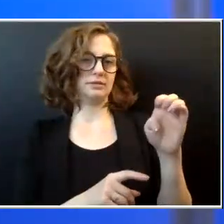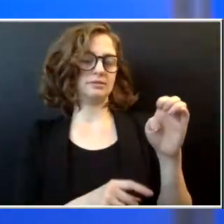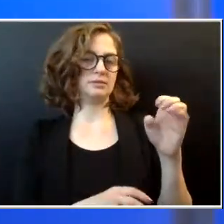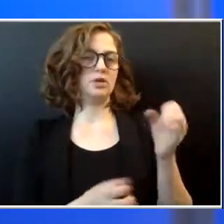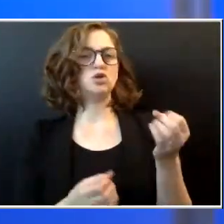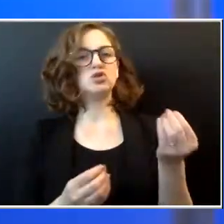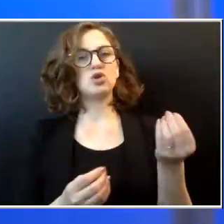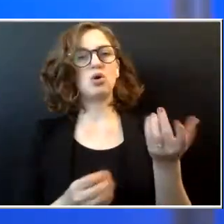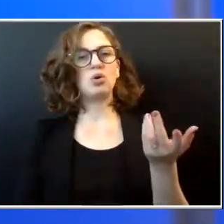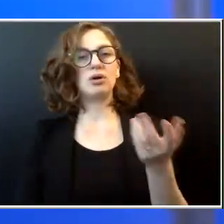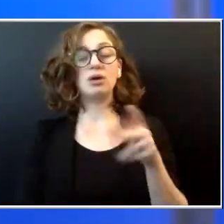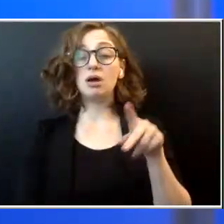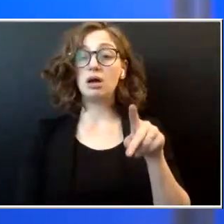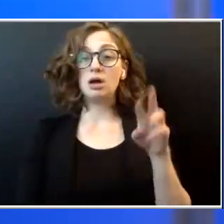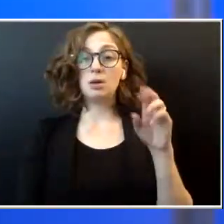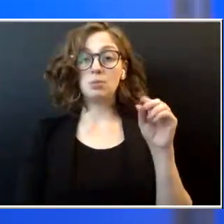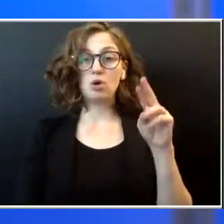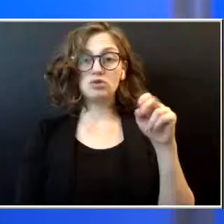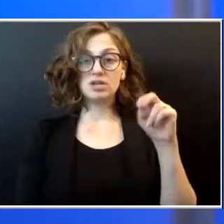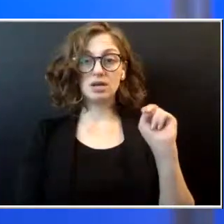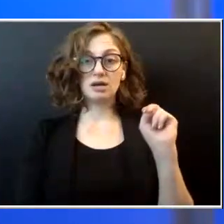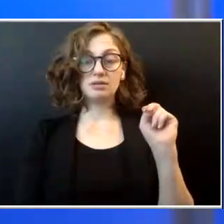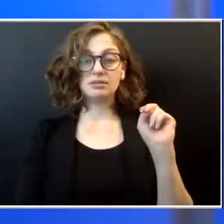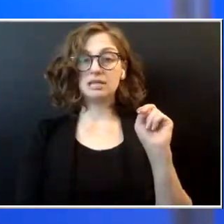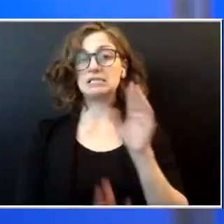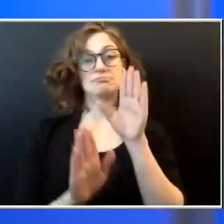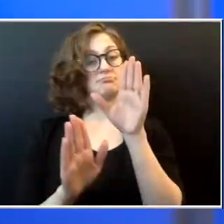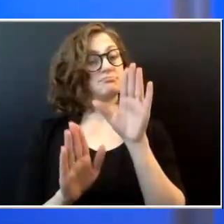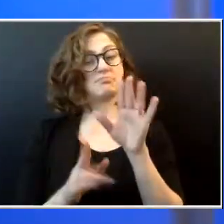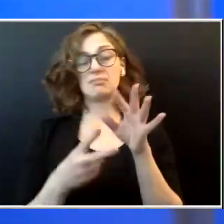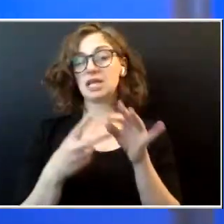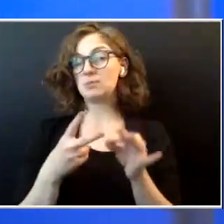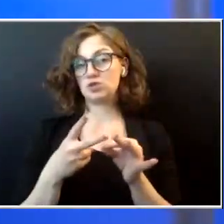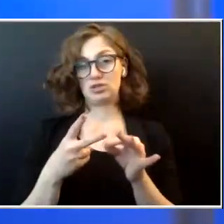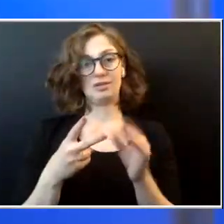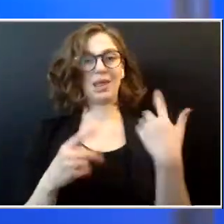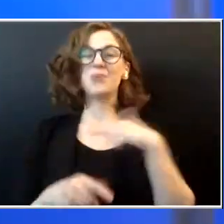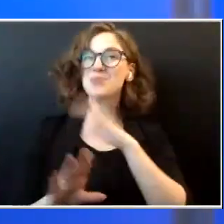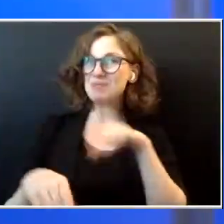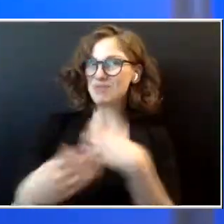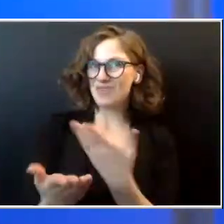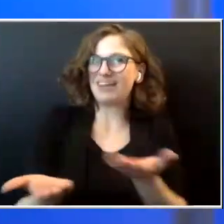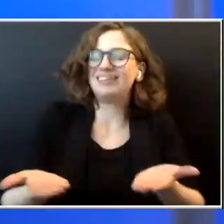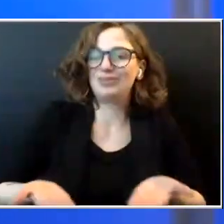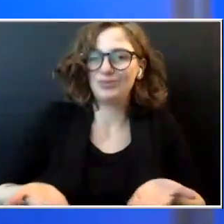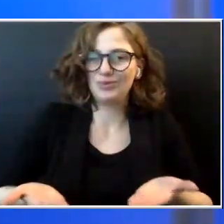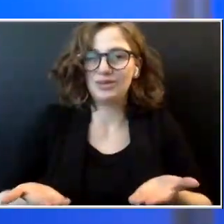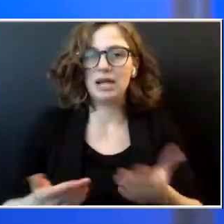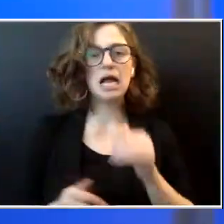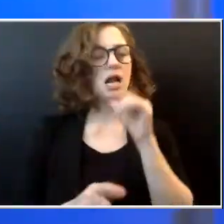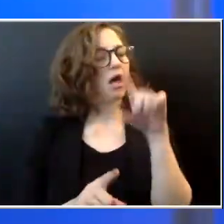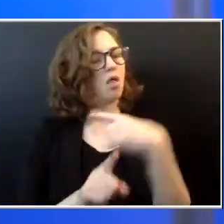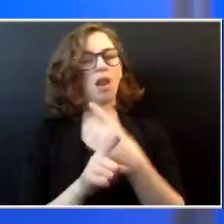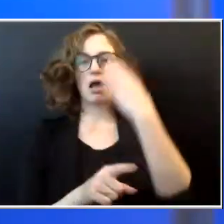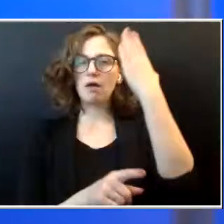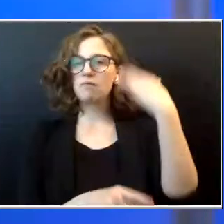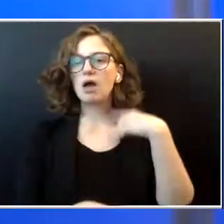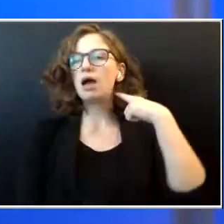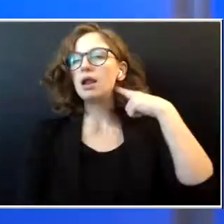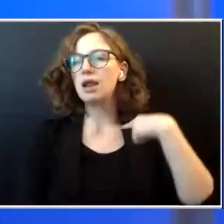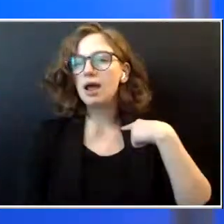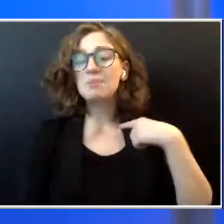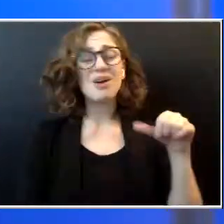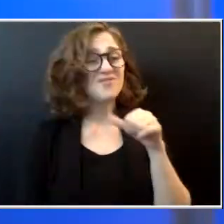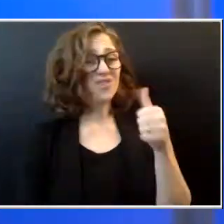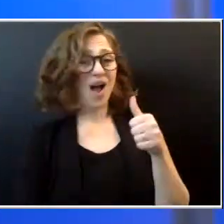is an excellent option that is offered here. And again, not just for head and neck, but for other body sites. And